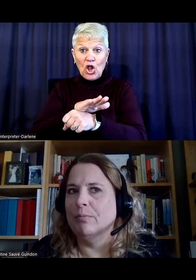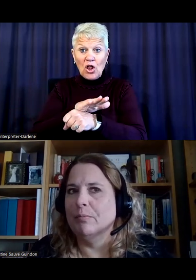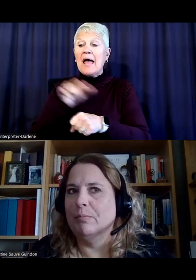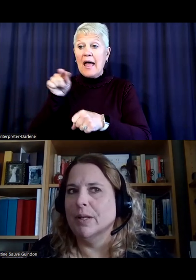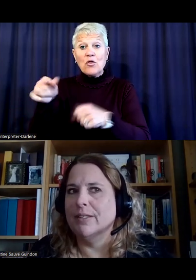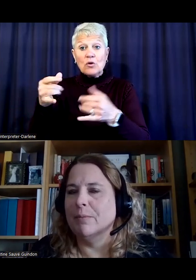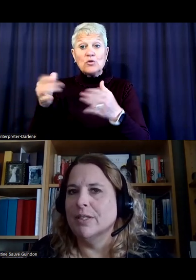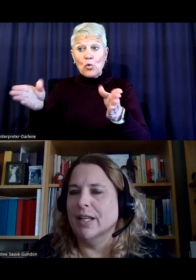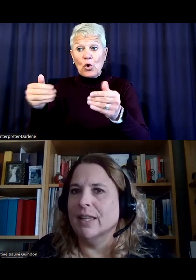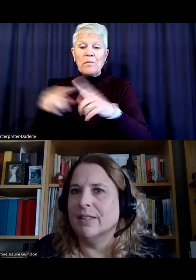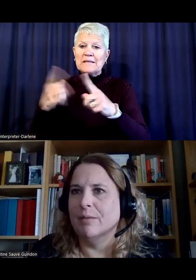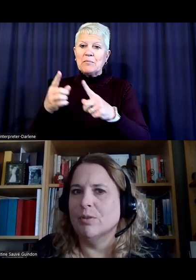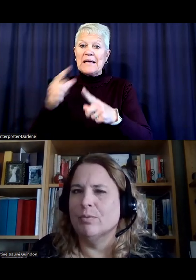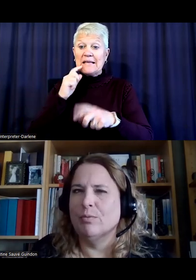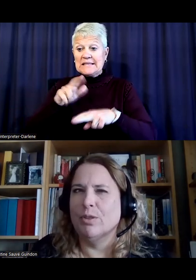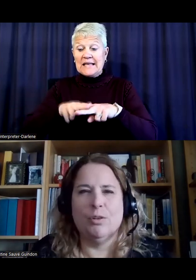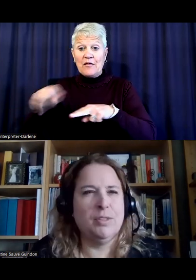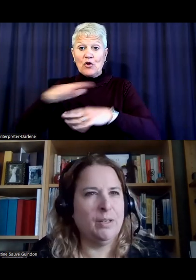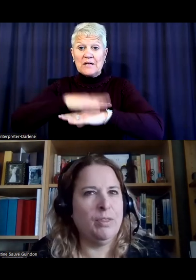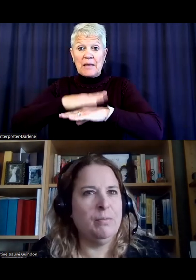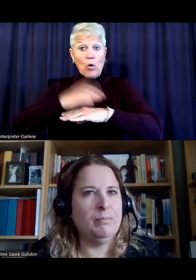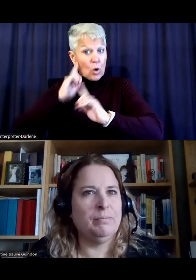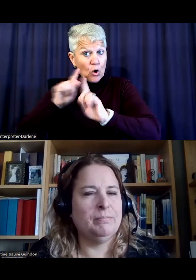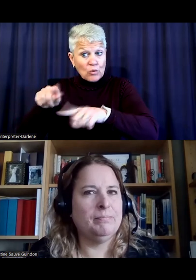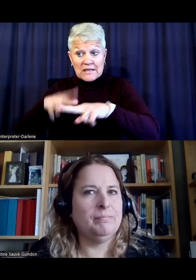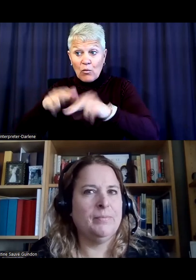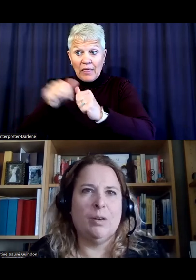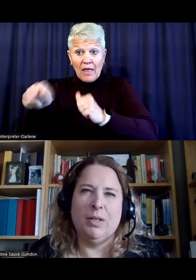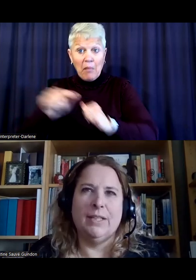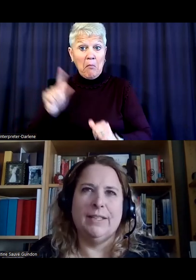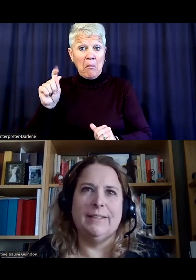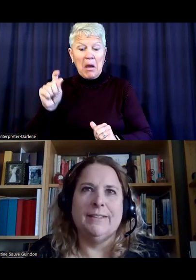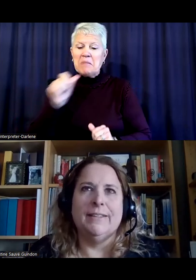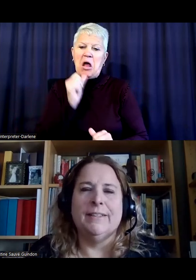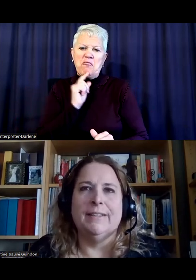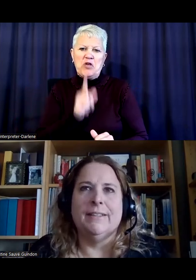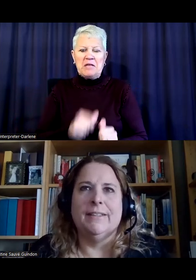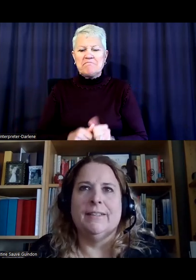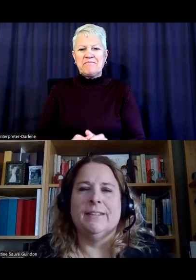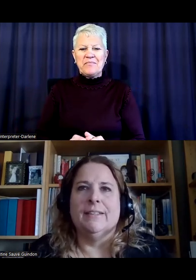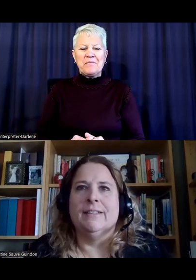room, but someone's sitting at the table, will you go sit with them? Not really.